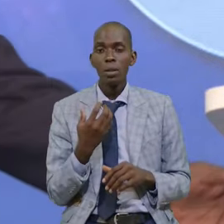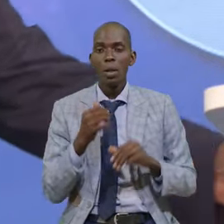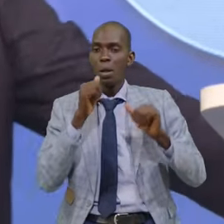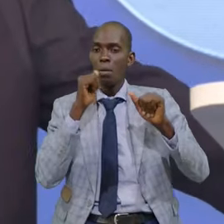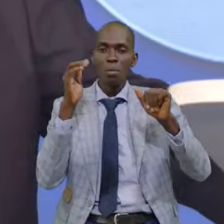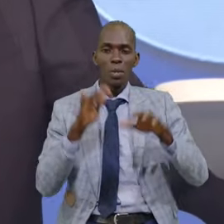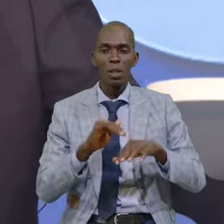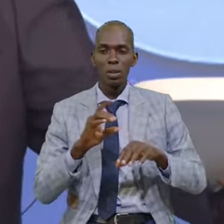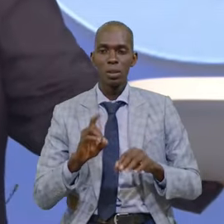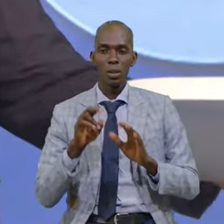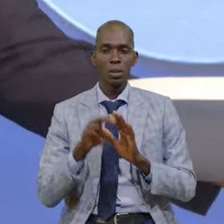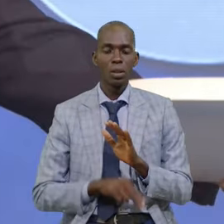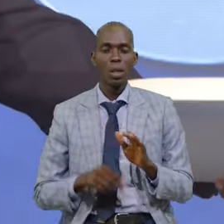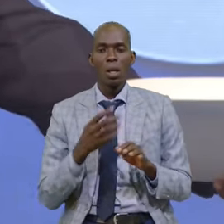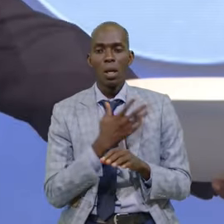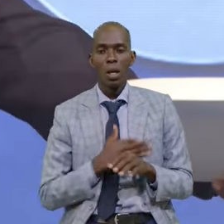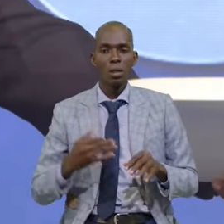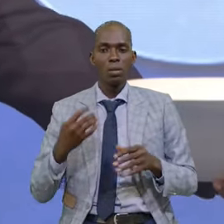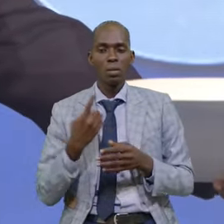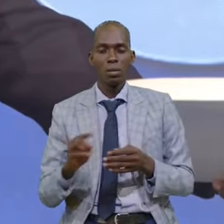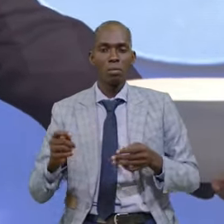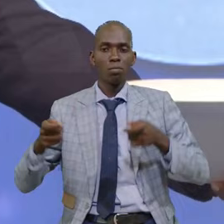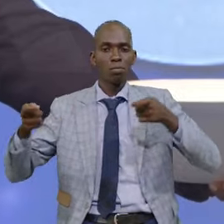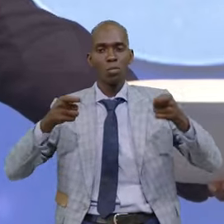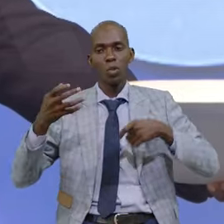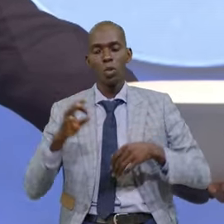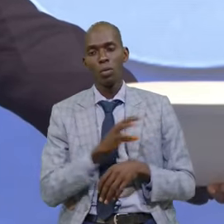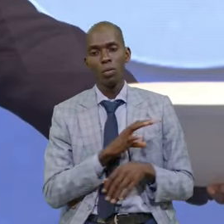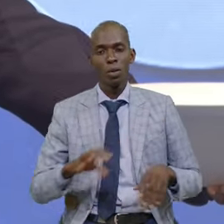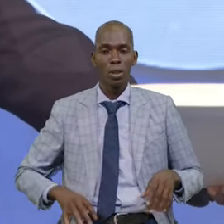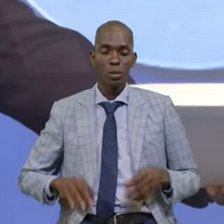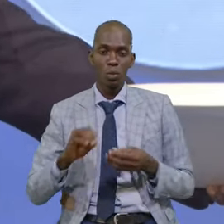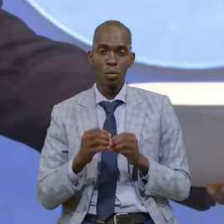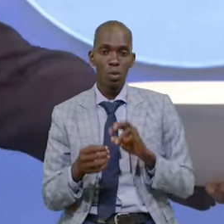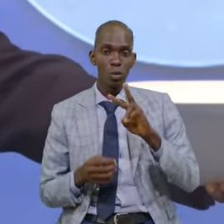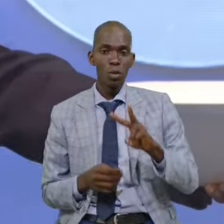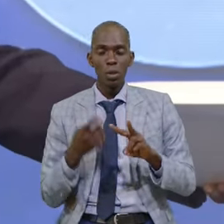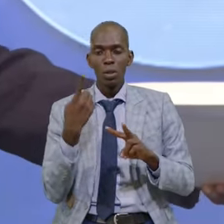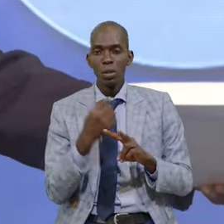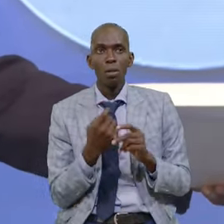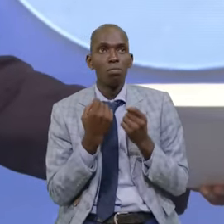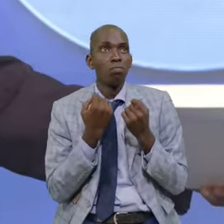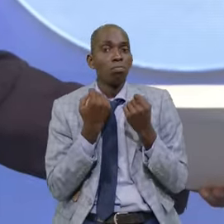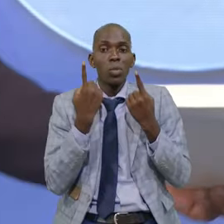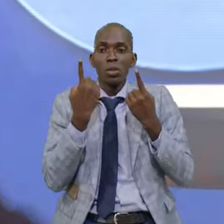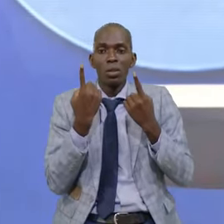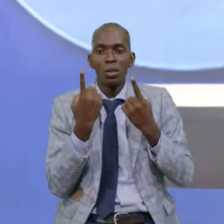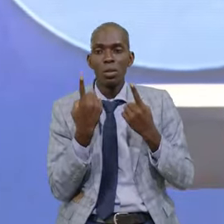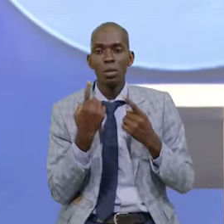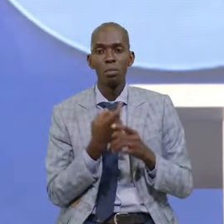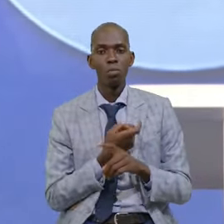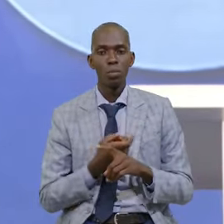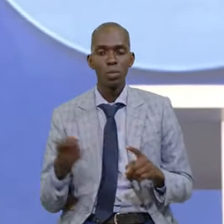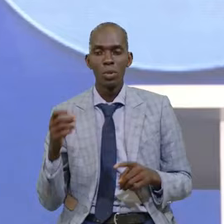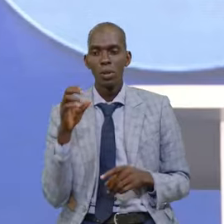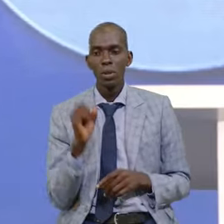and supremacy of Christ. Number two, the astonishing bruises and